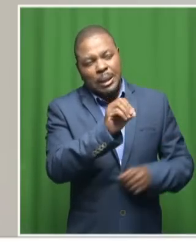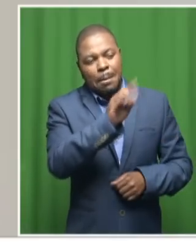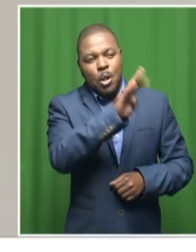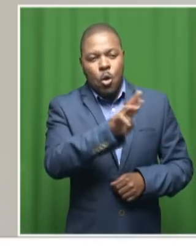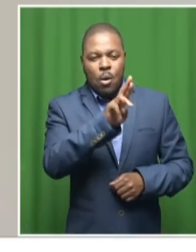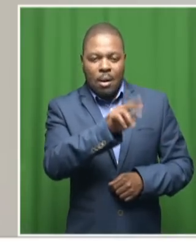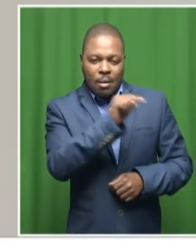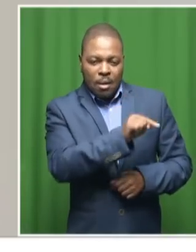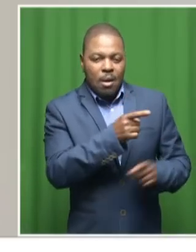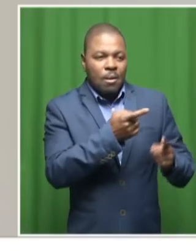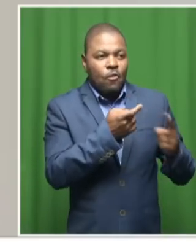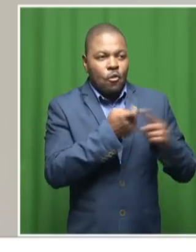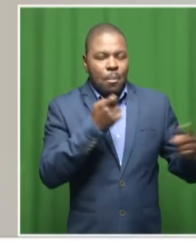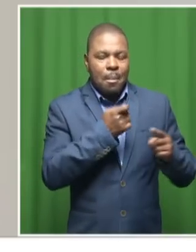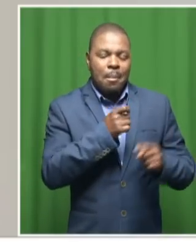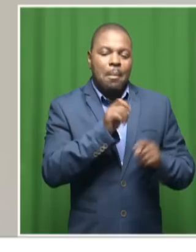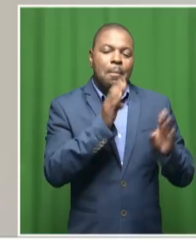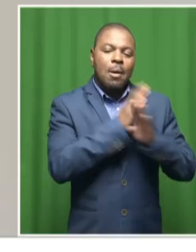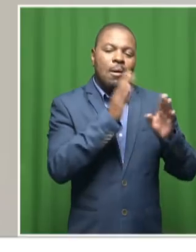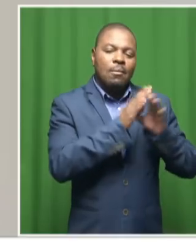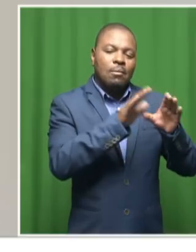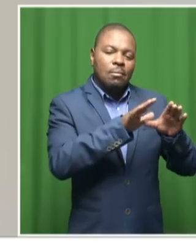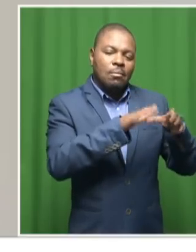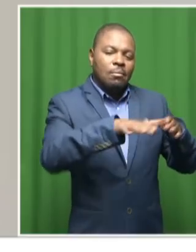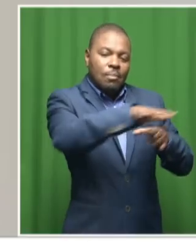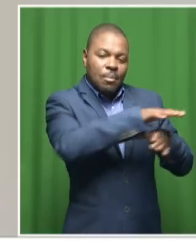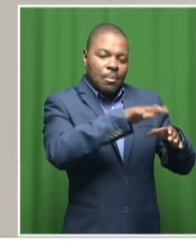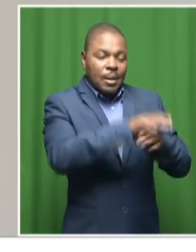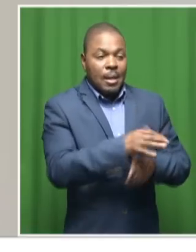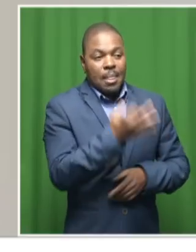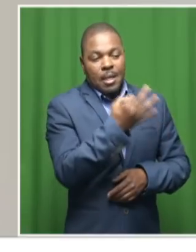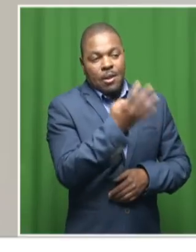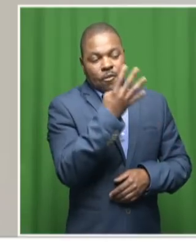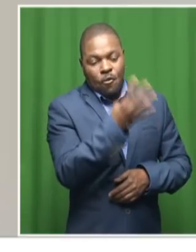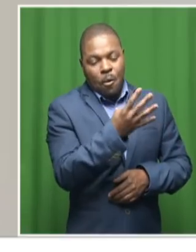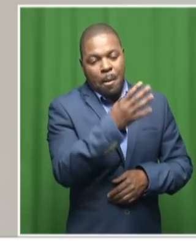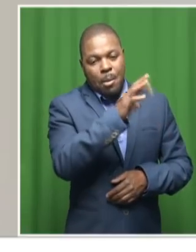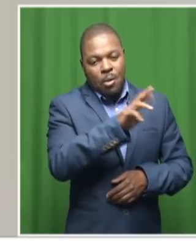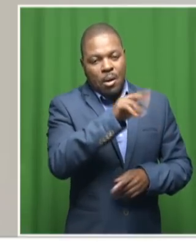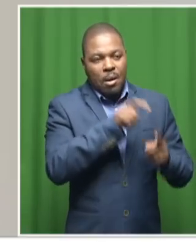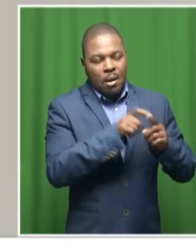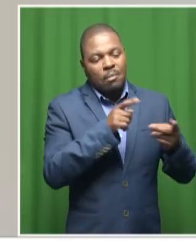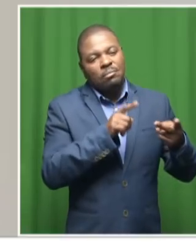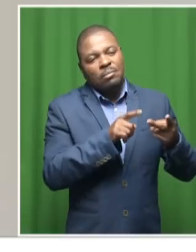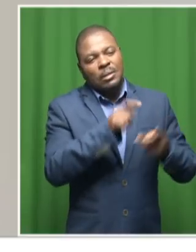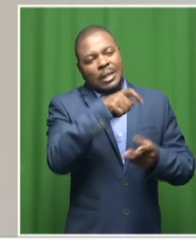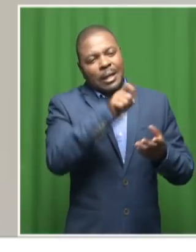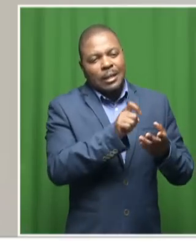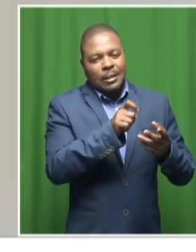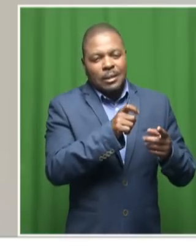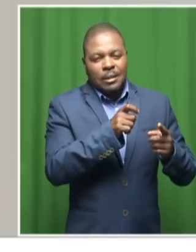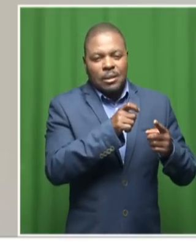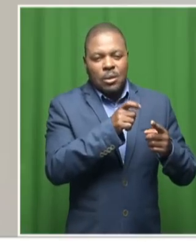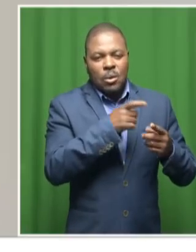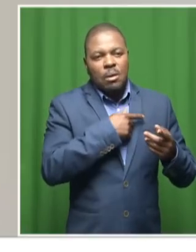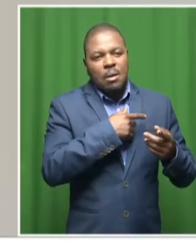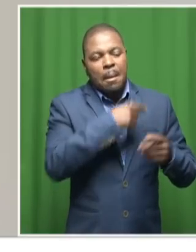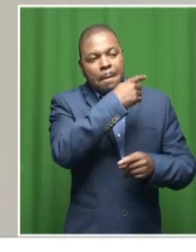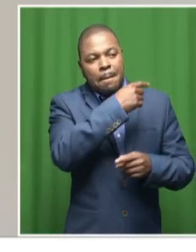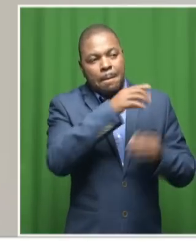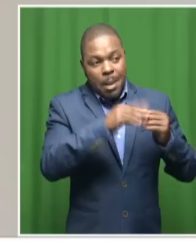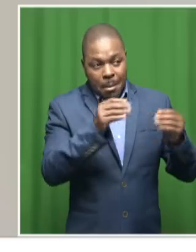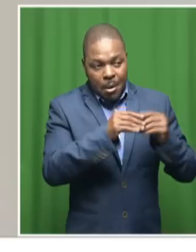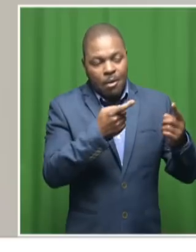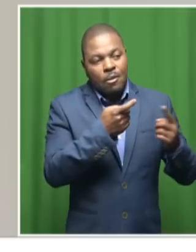that is in the private sector, some of that, 34 billion, is tax credits that are given to members of medical